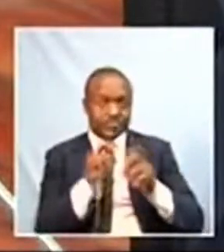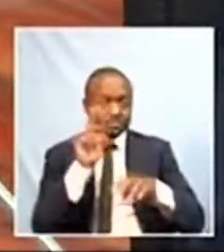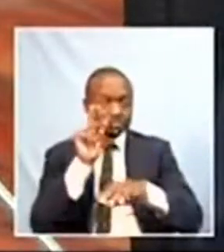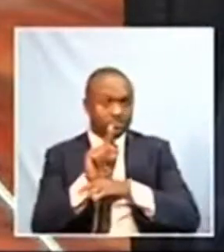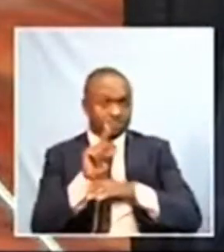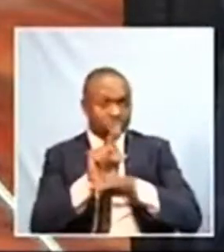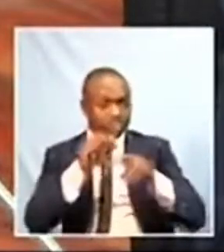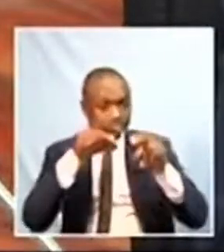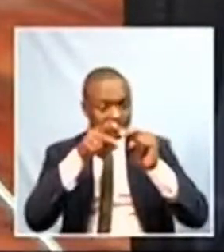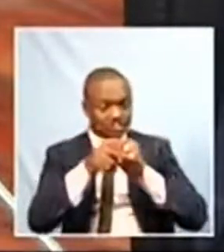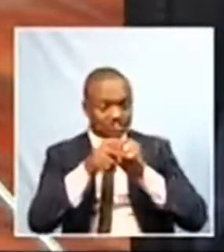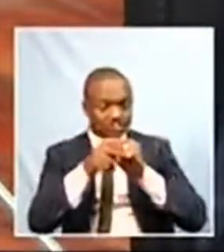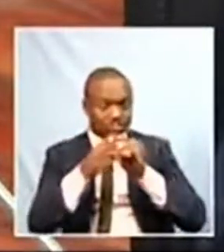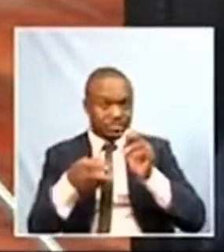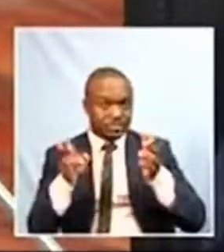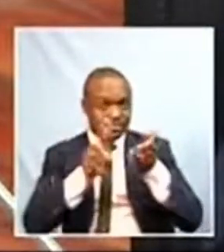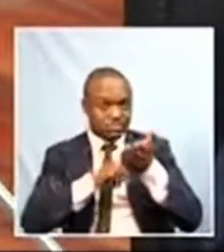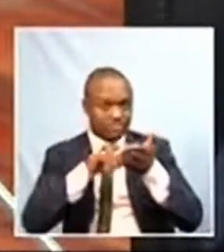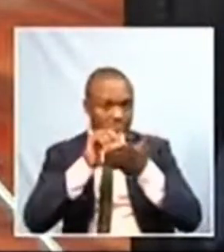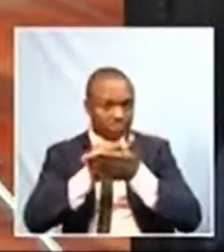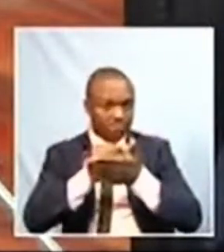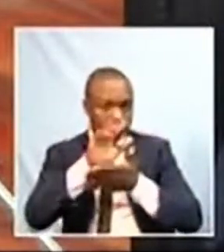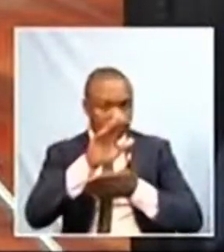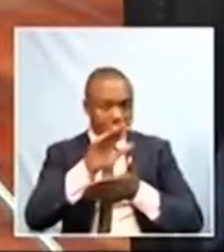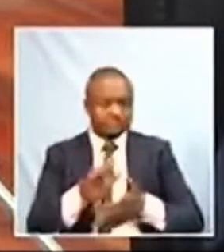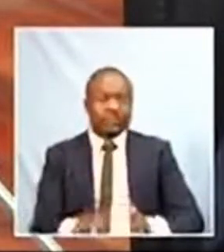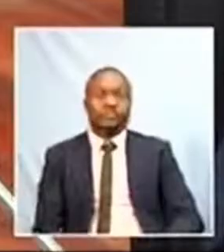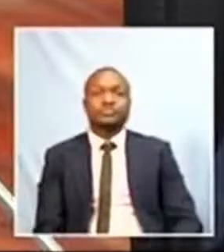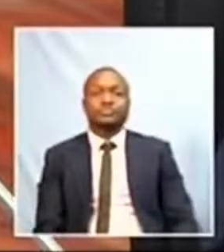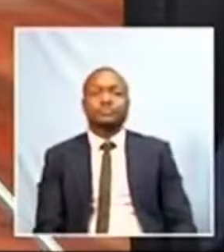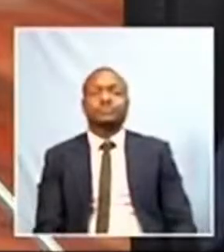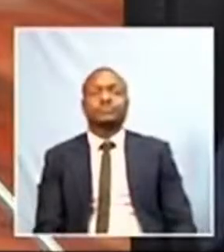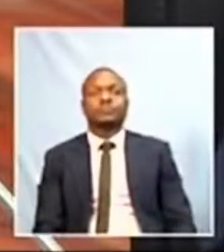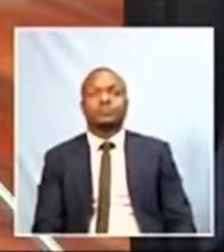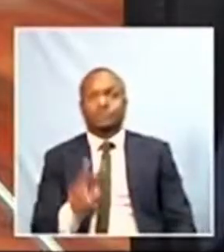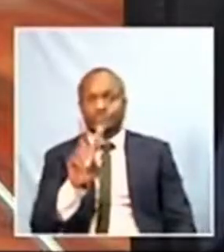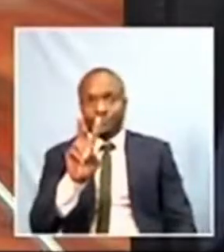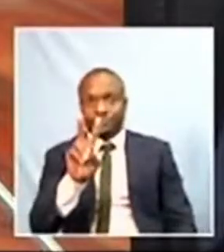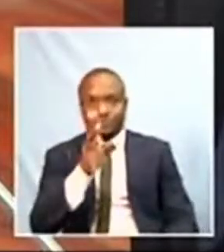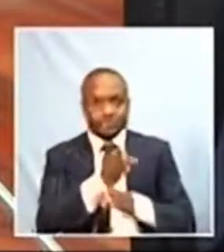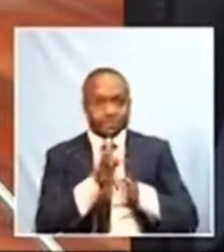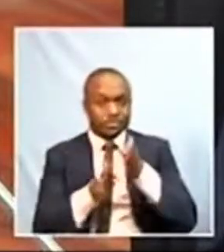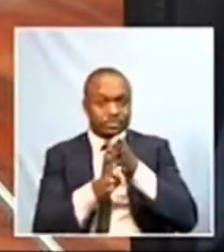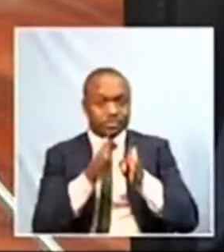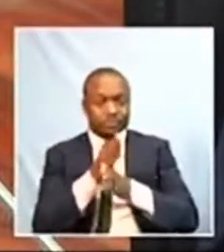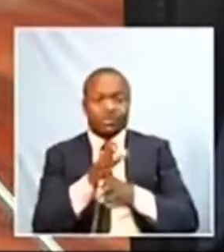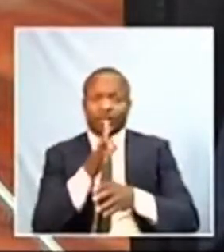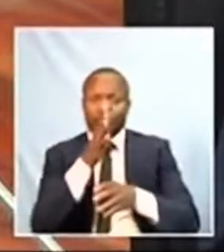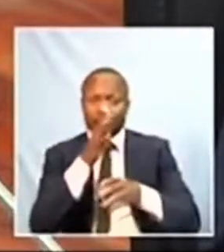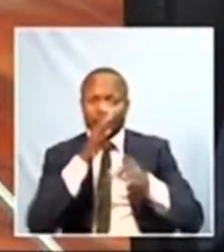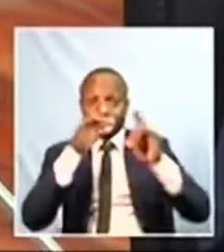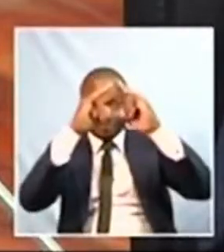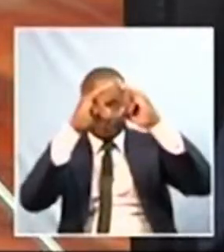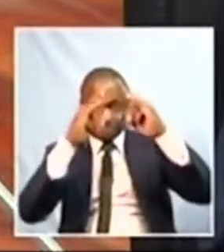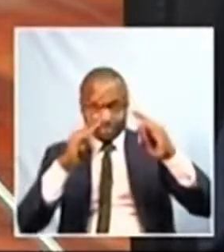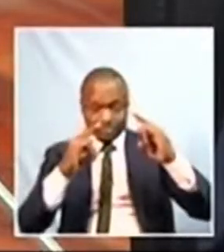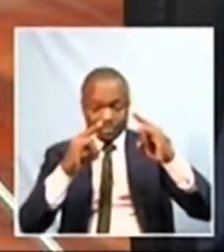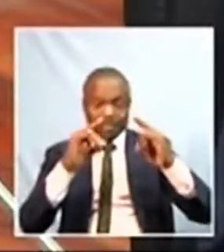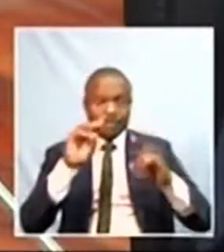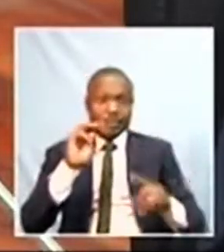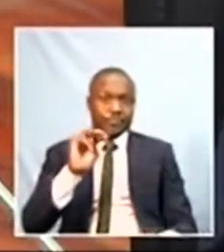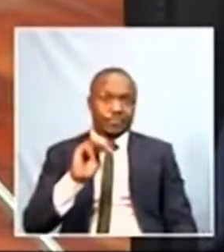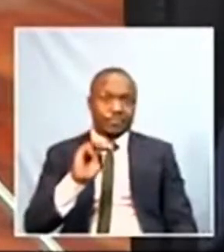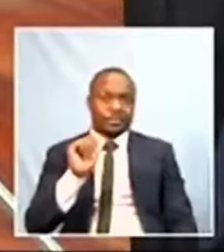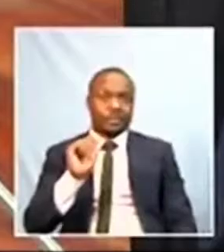was terminated and has been re-advertised. On number 2, construction of mother's shelter at Makia